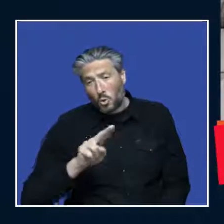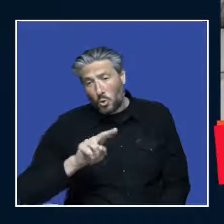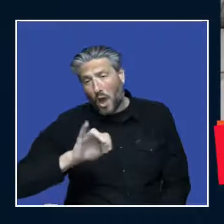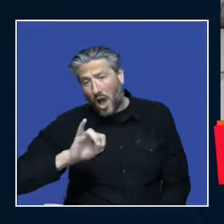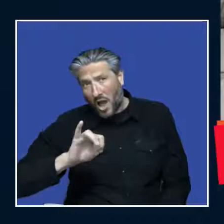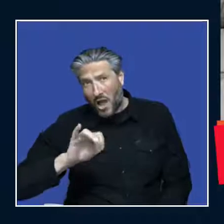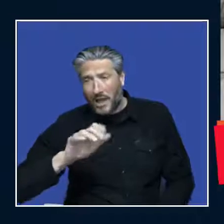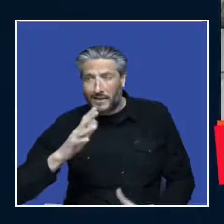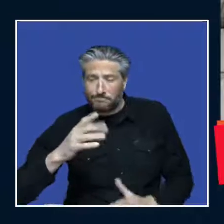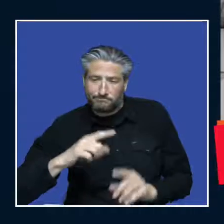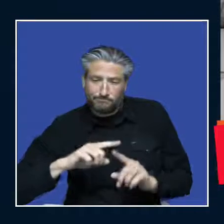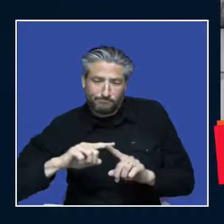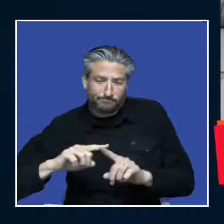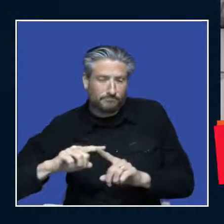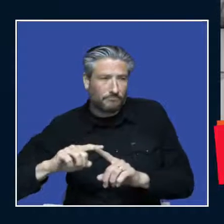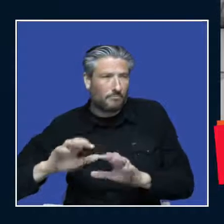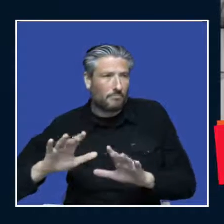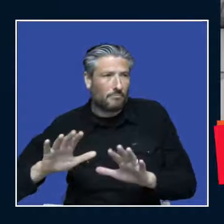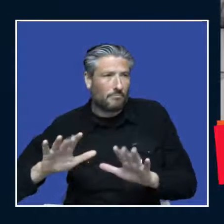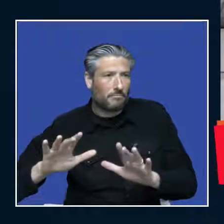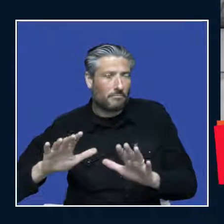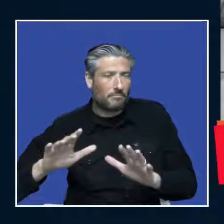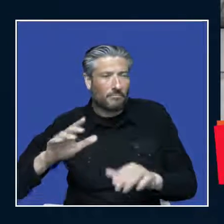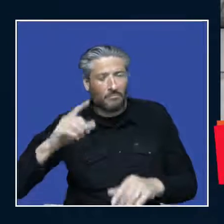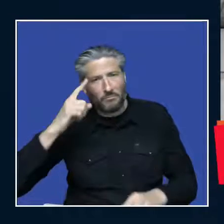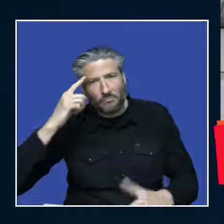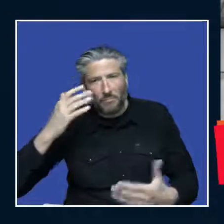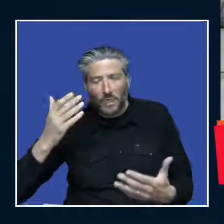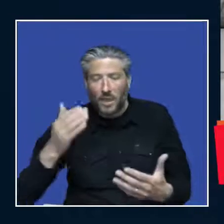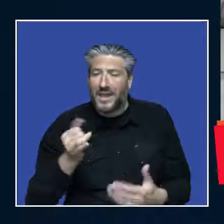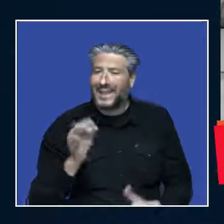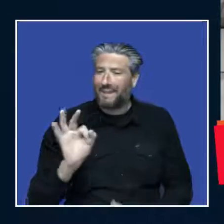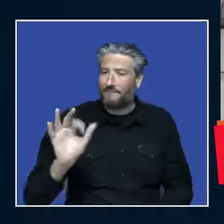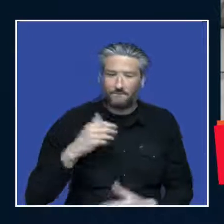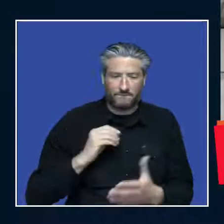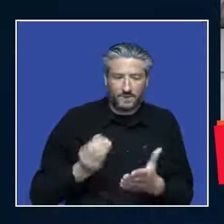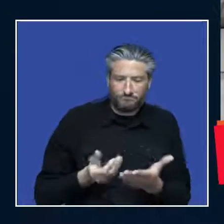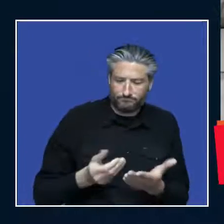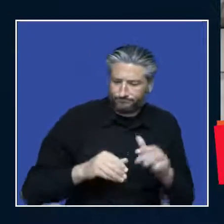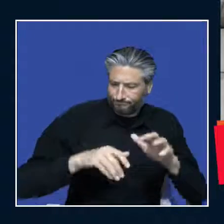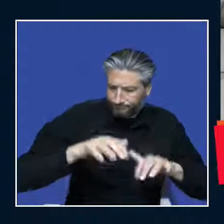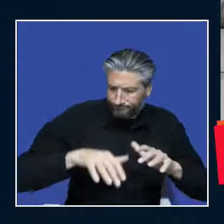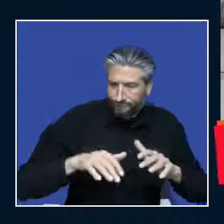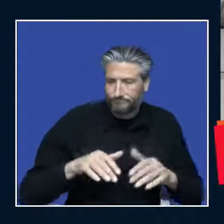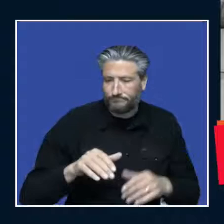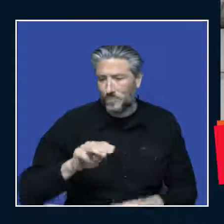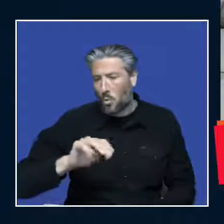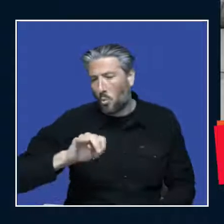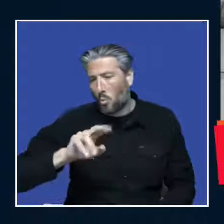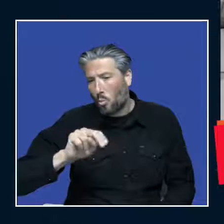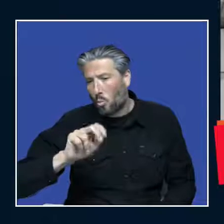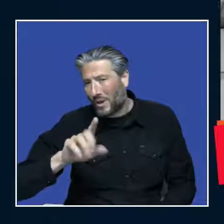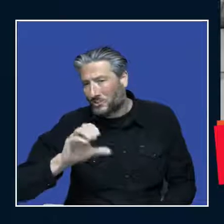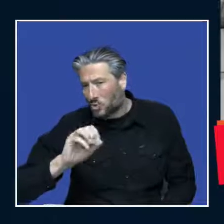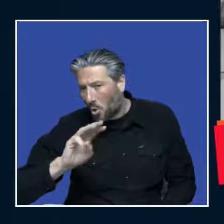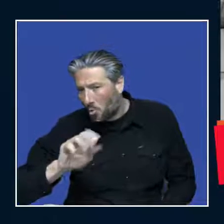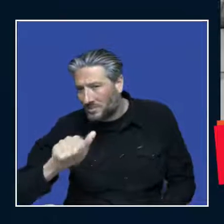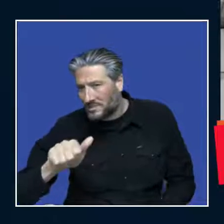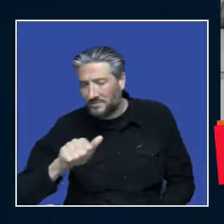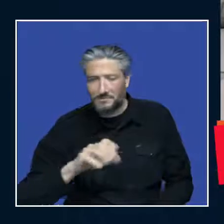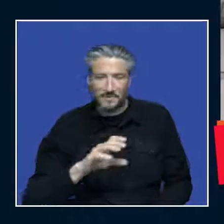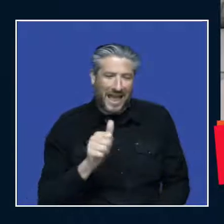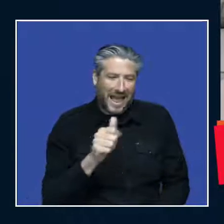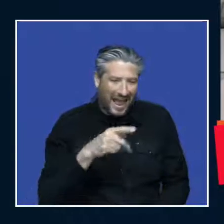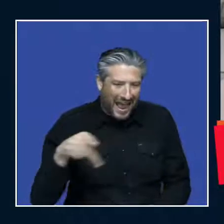like doing a Windows application and UWP app, something like this, then it's probably not the right idea. But